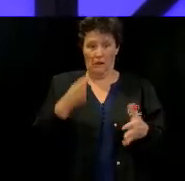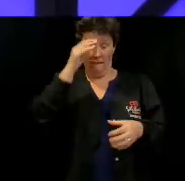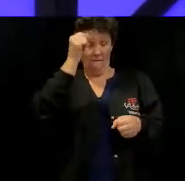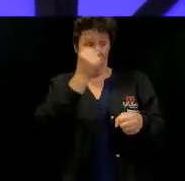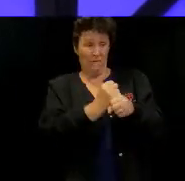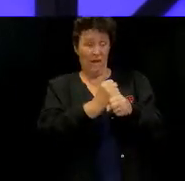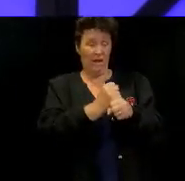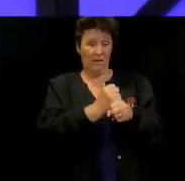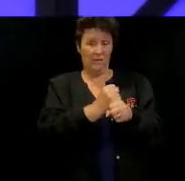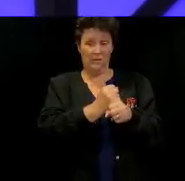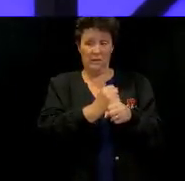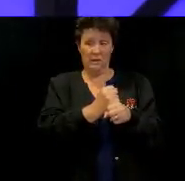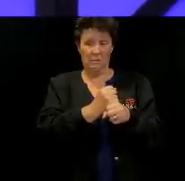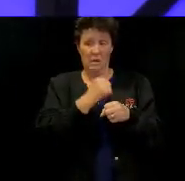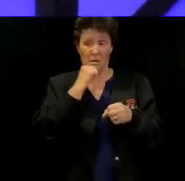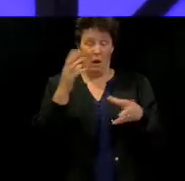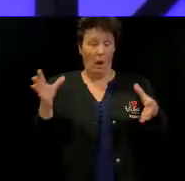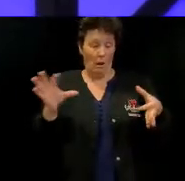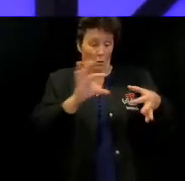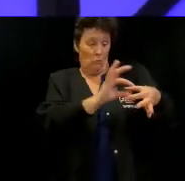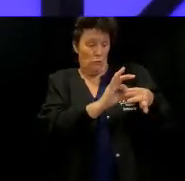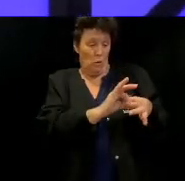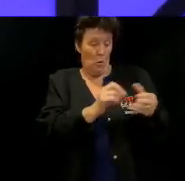Faith is doing it in the spite of fear.